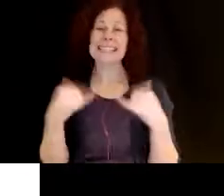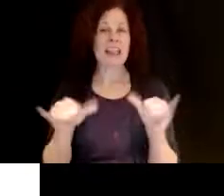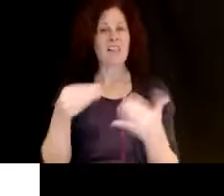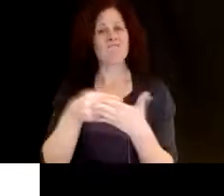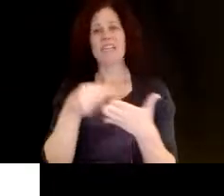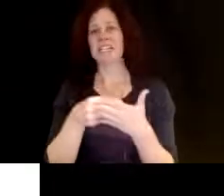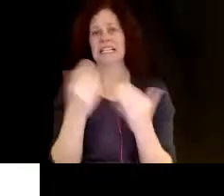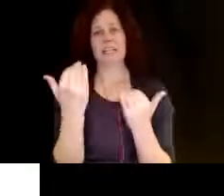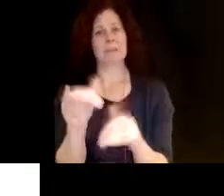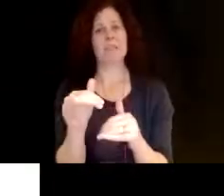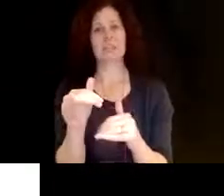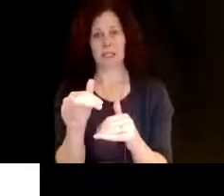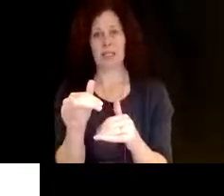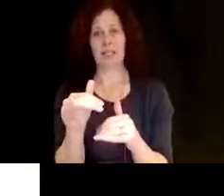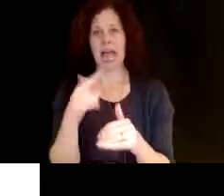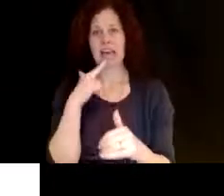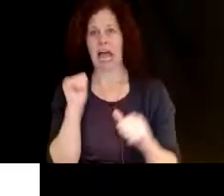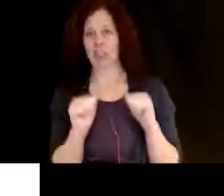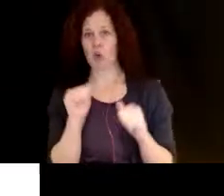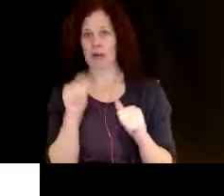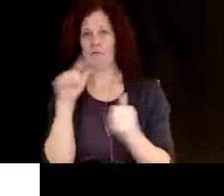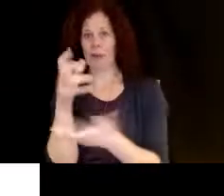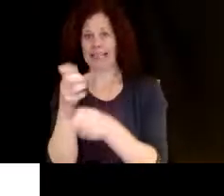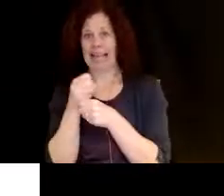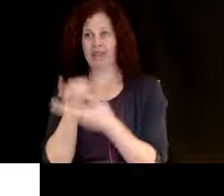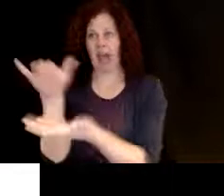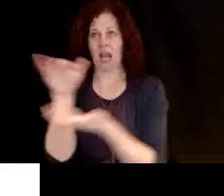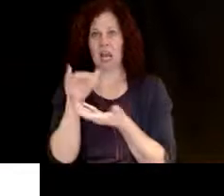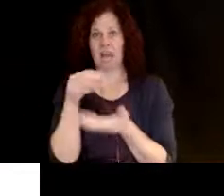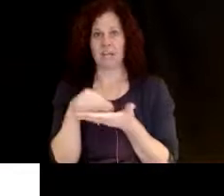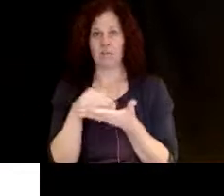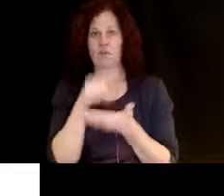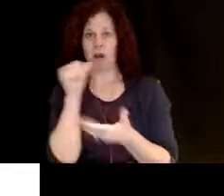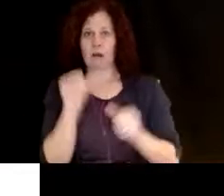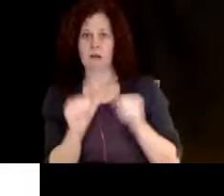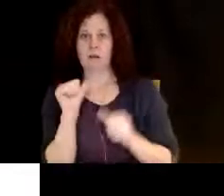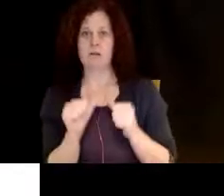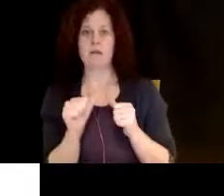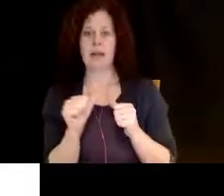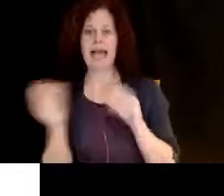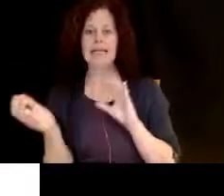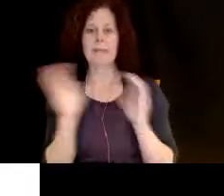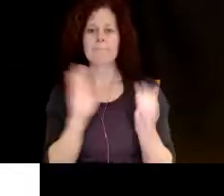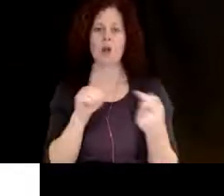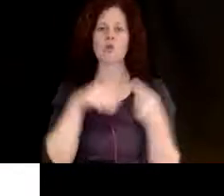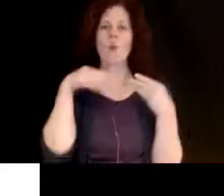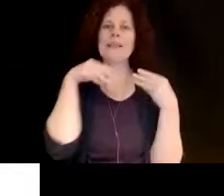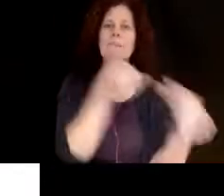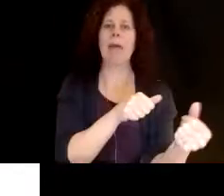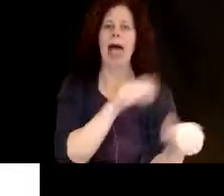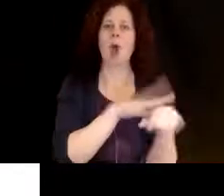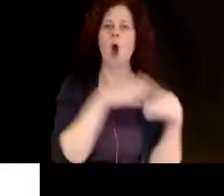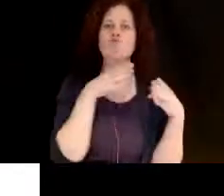remain limited and uncertain and unsteady, especially compared to what we spend on modes such as the